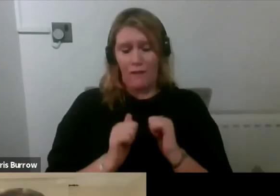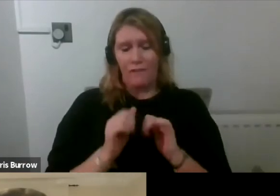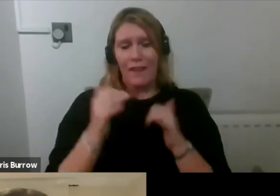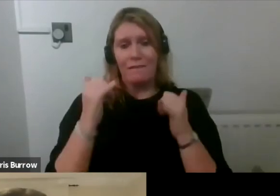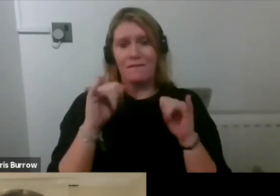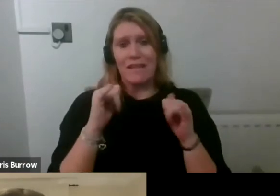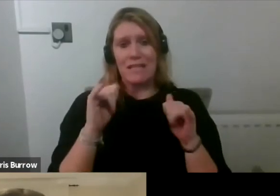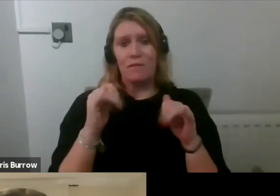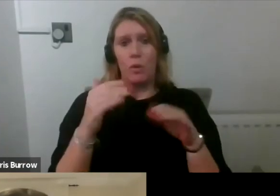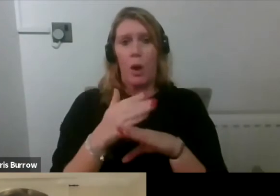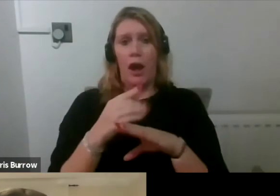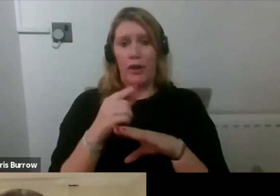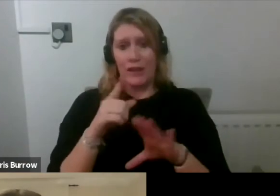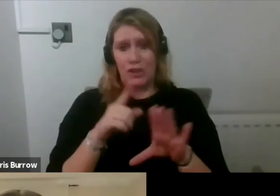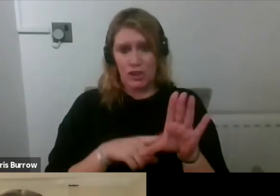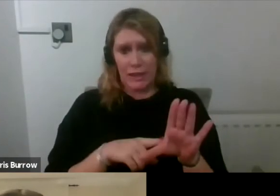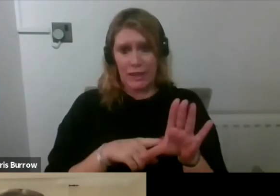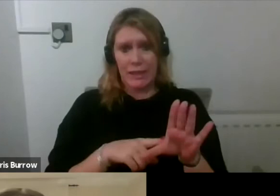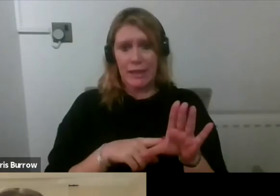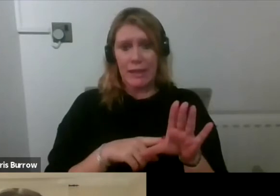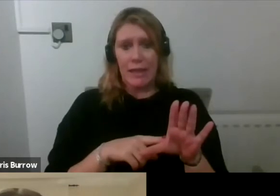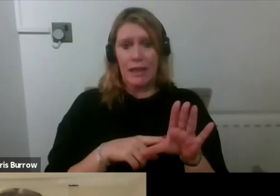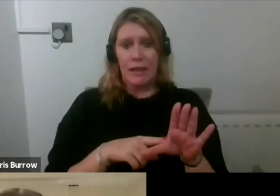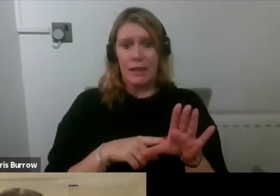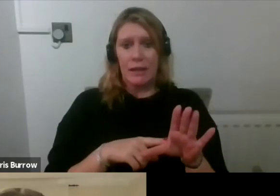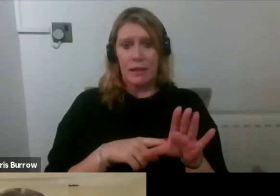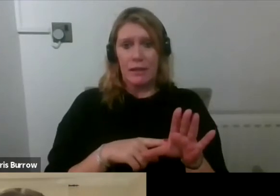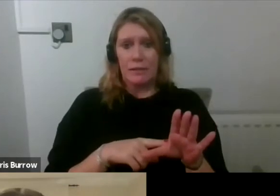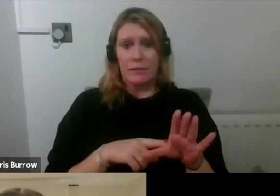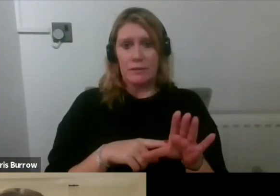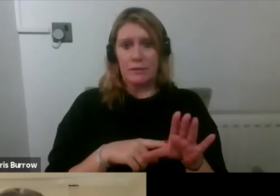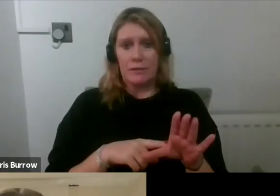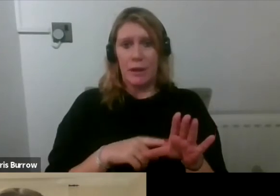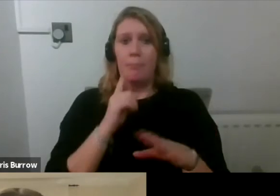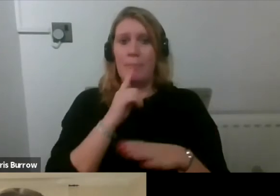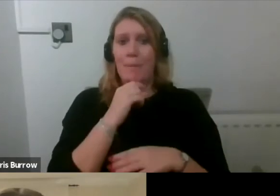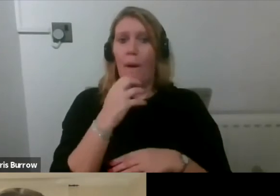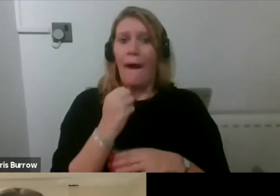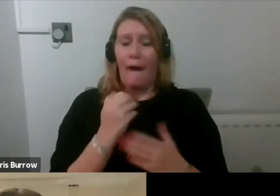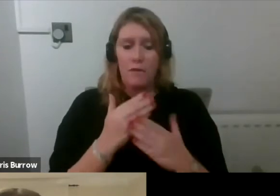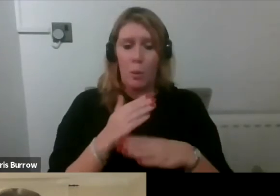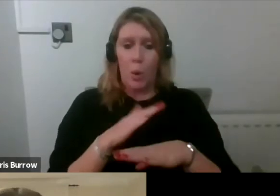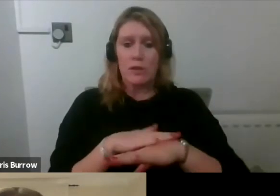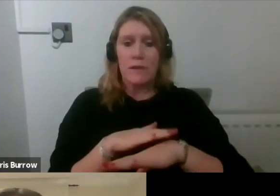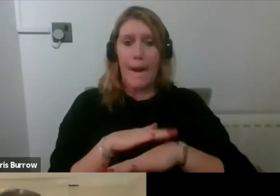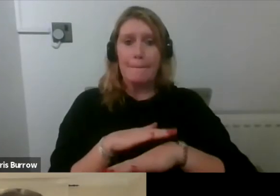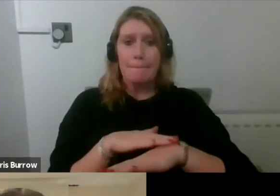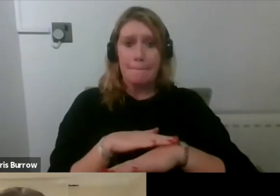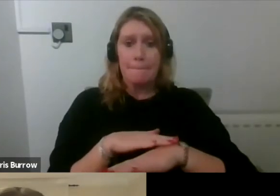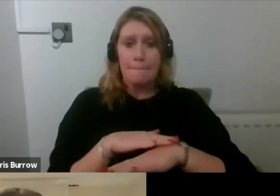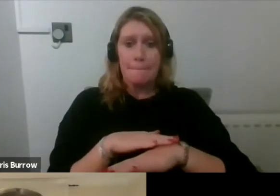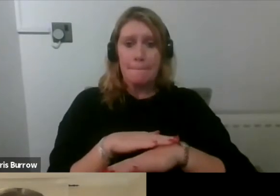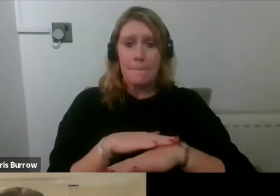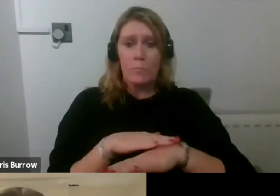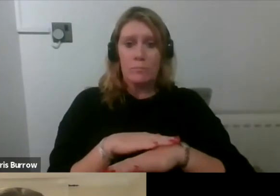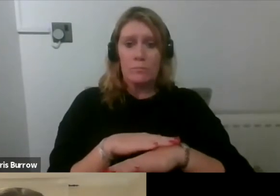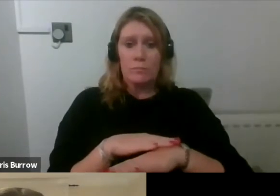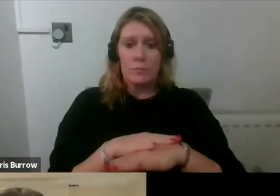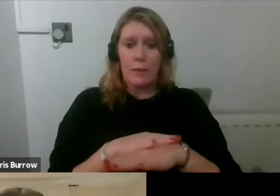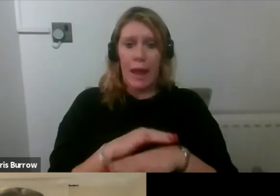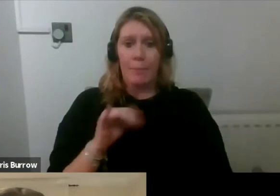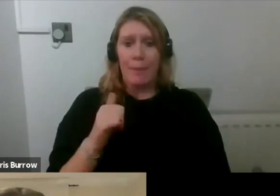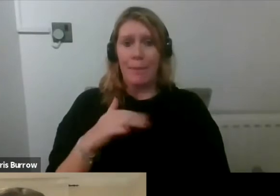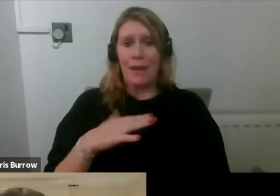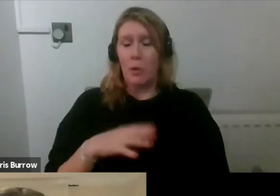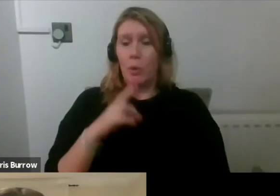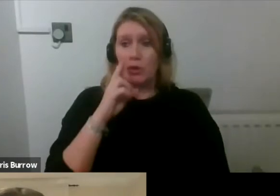this year is that it's creating, people have more time, and maybe they don't want to look at something now,